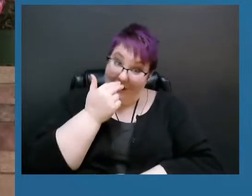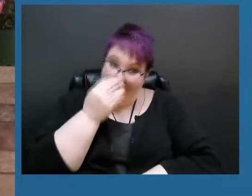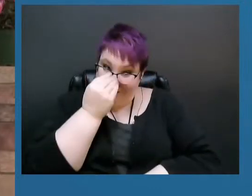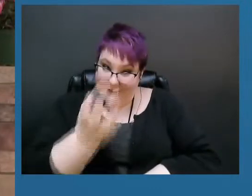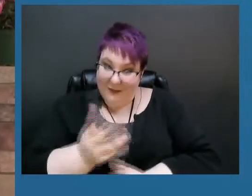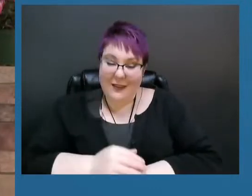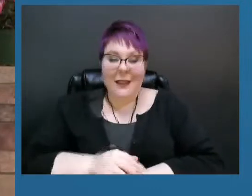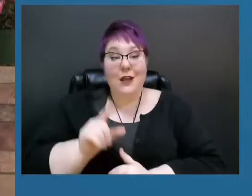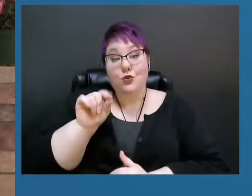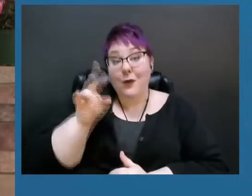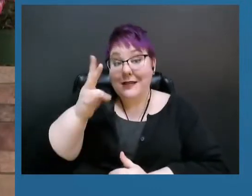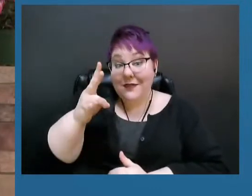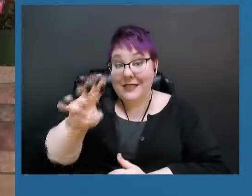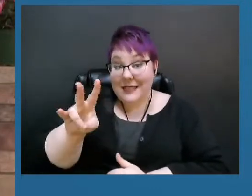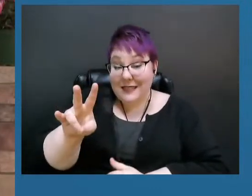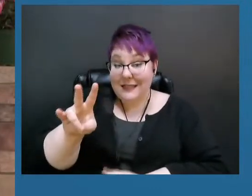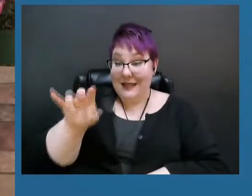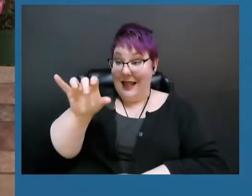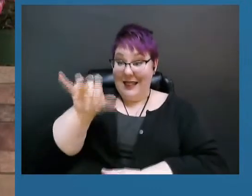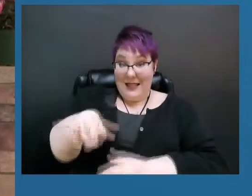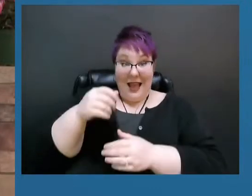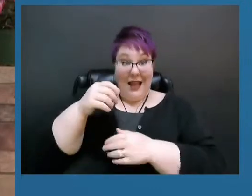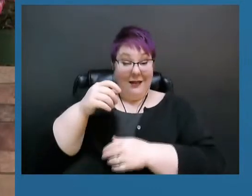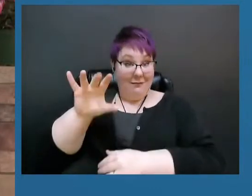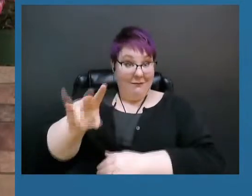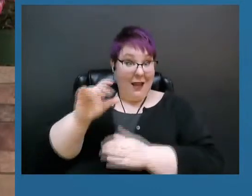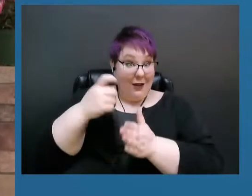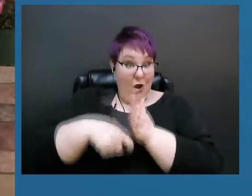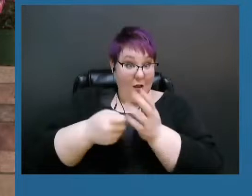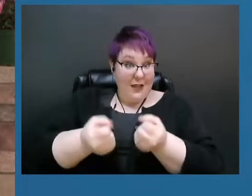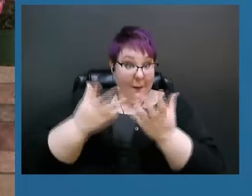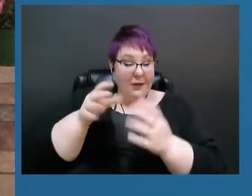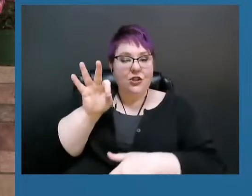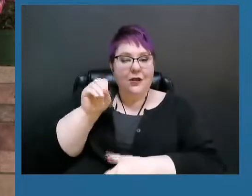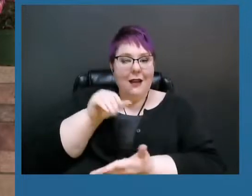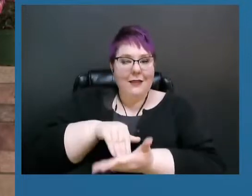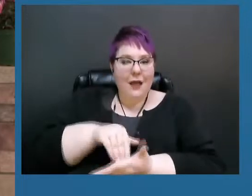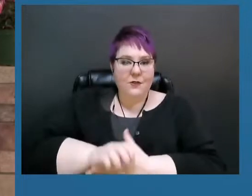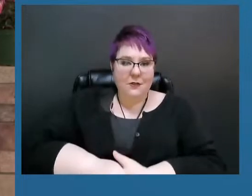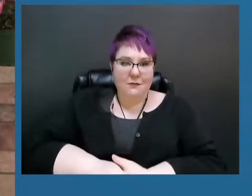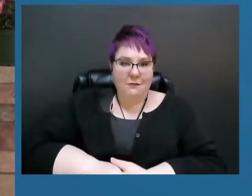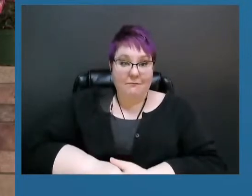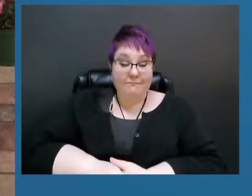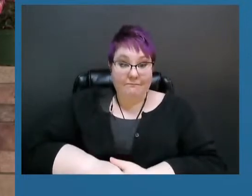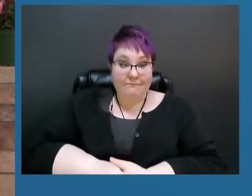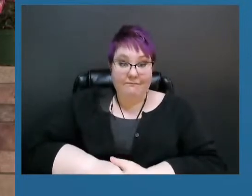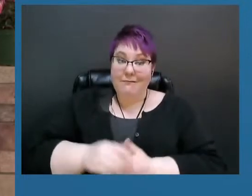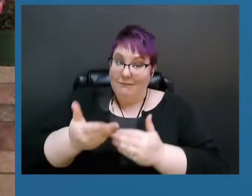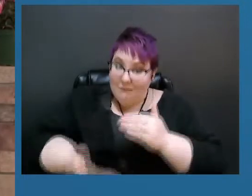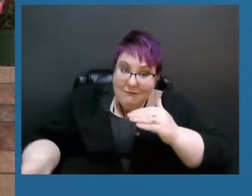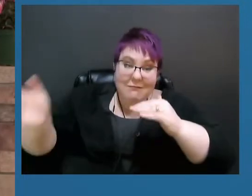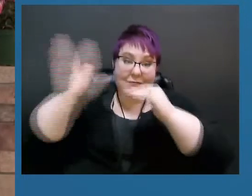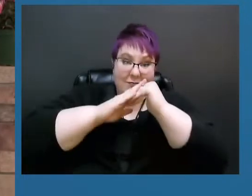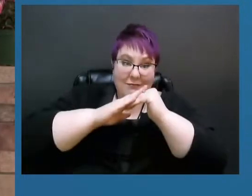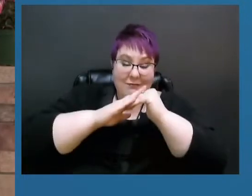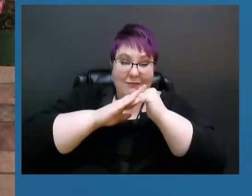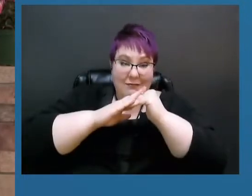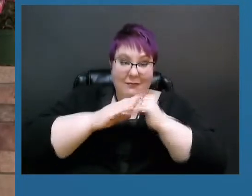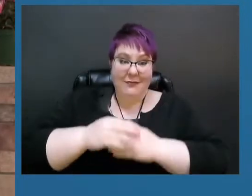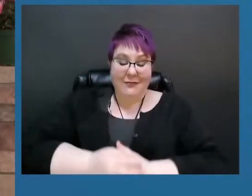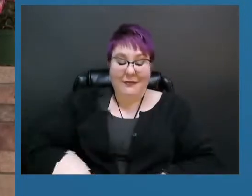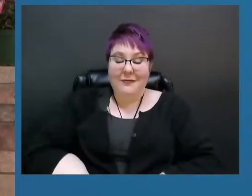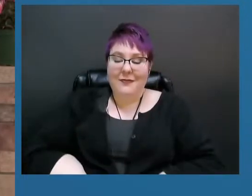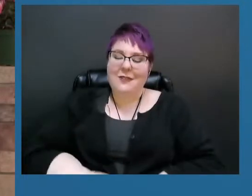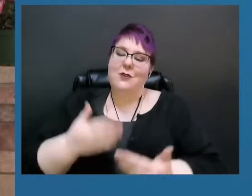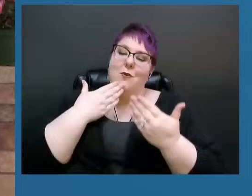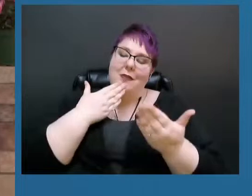2017, that same house was sold for $90,000. Stark increase. So again, thank you,